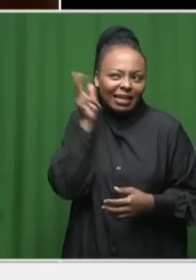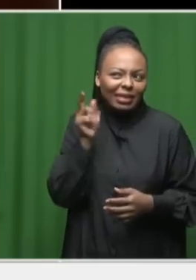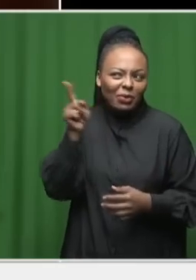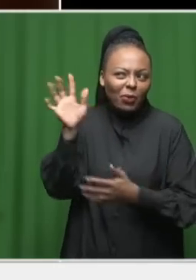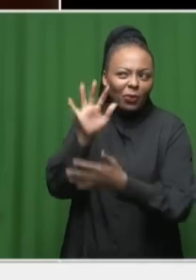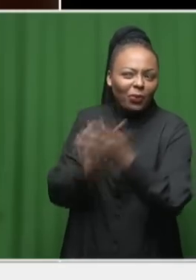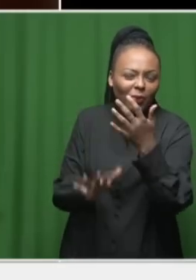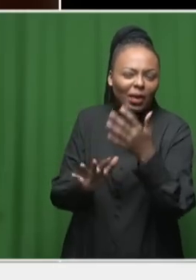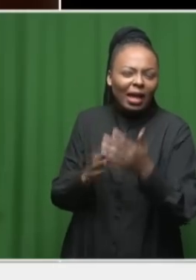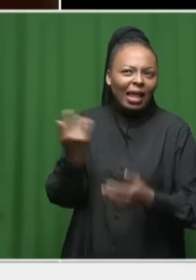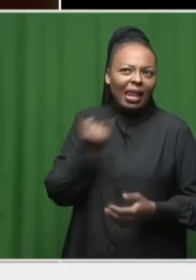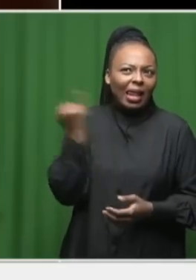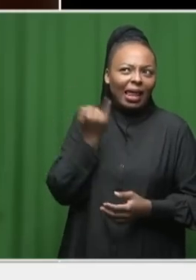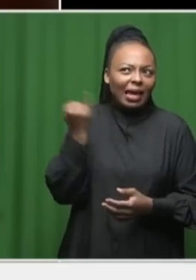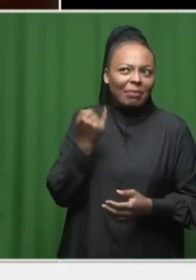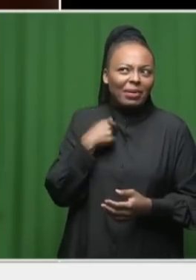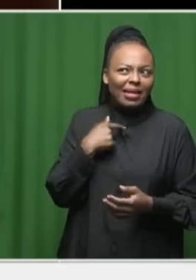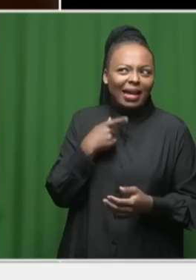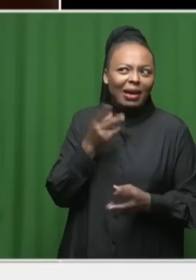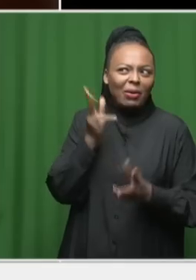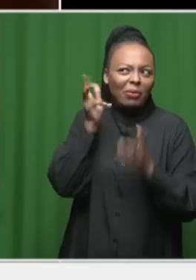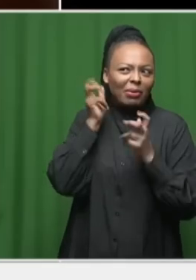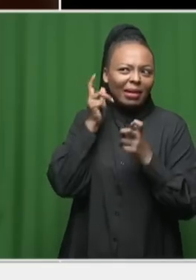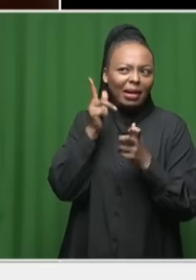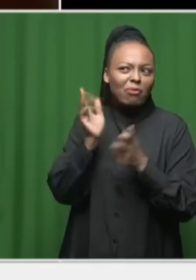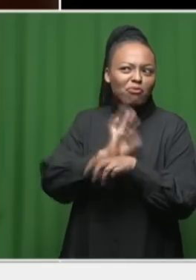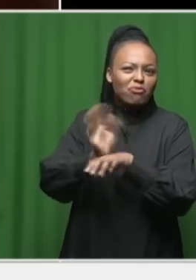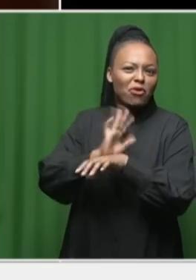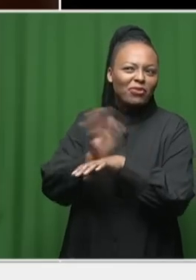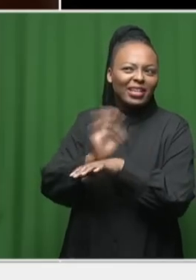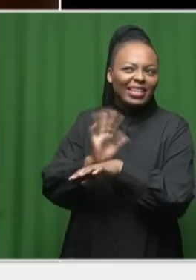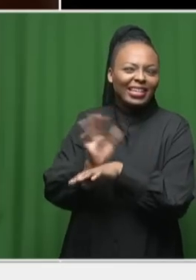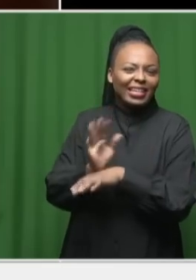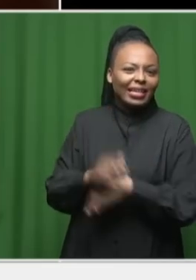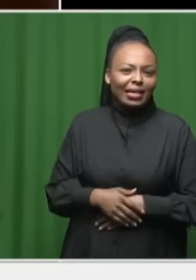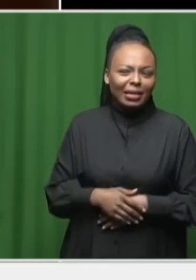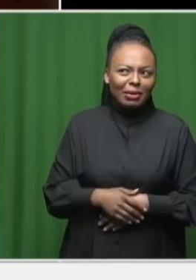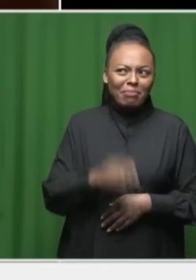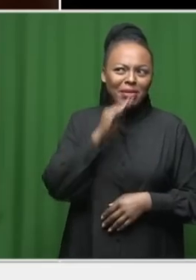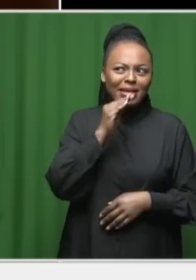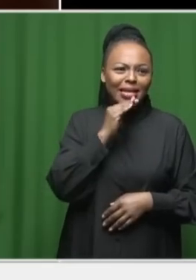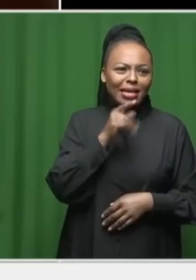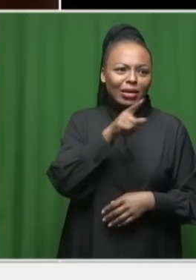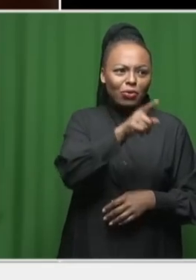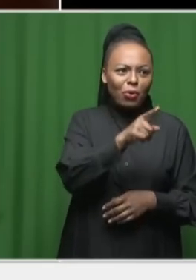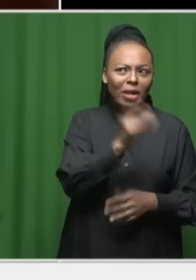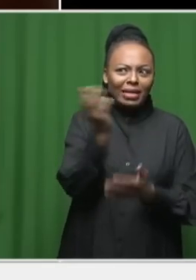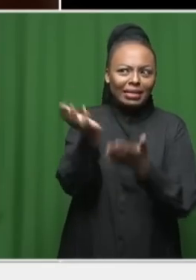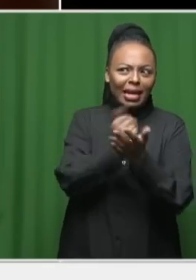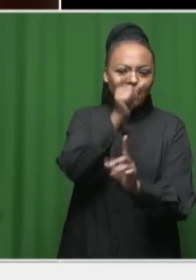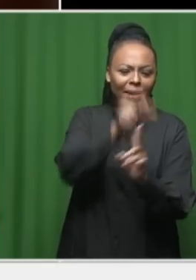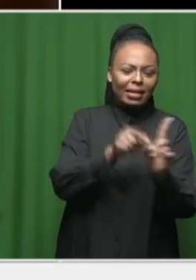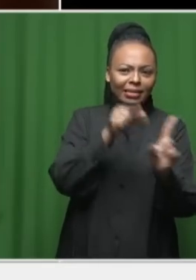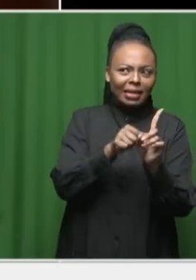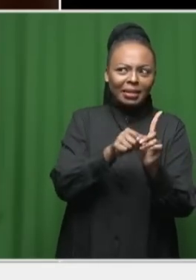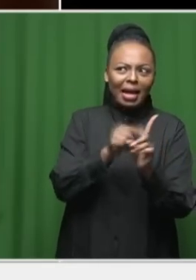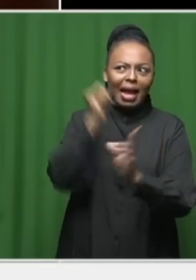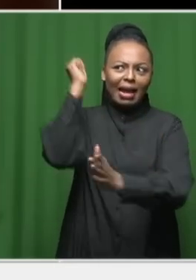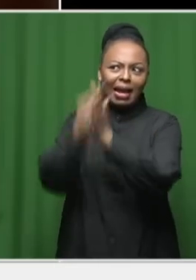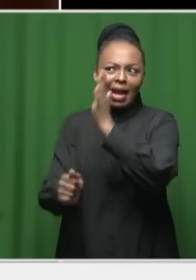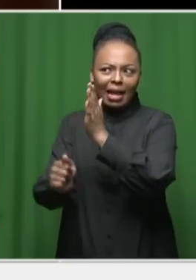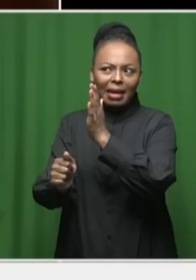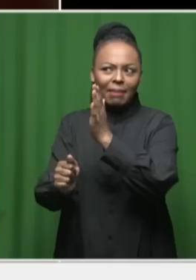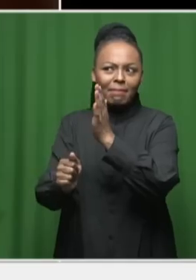about people who are being taken out of prison to go and commit crime and then returned. And we heard that evidence led at the